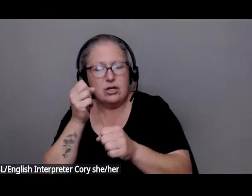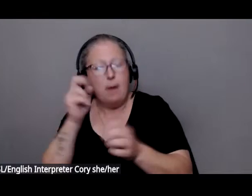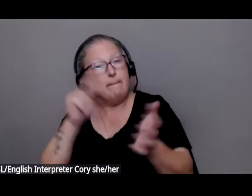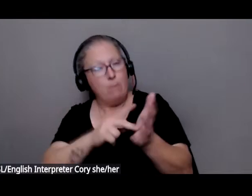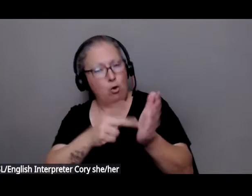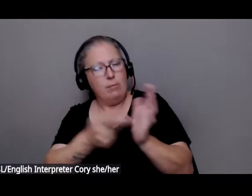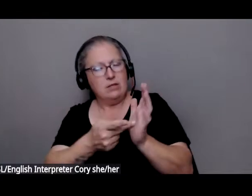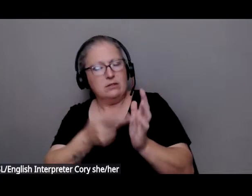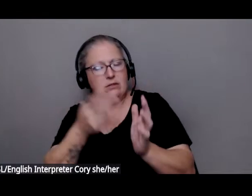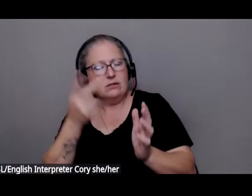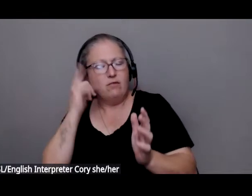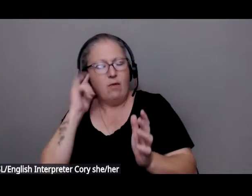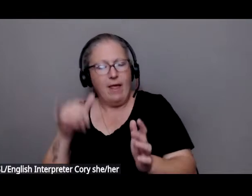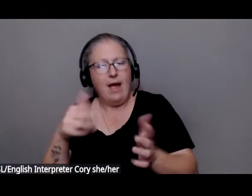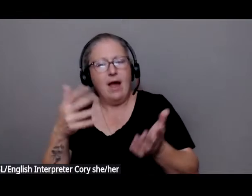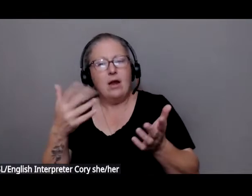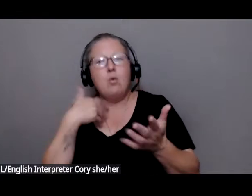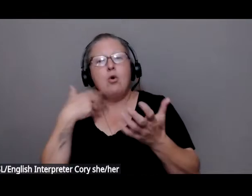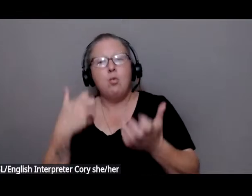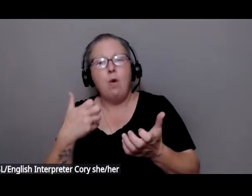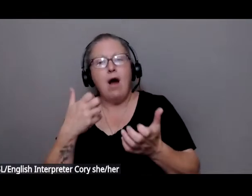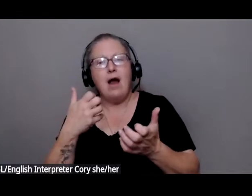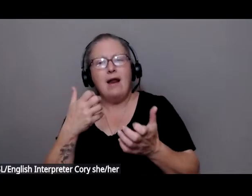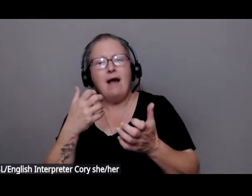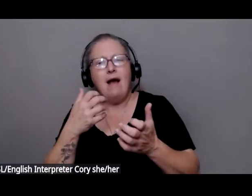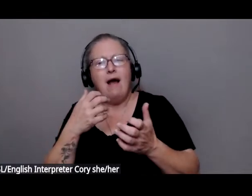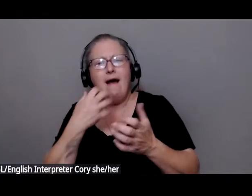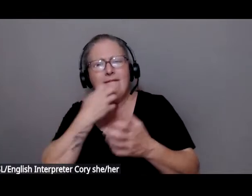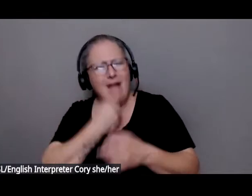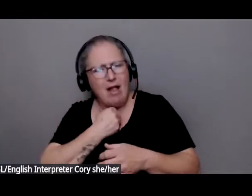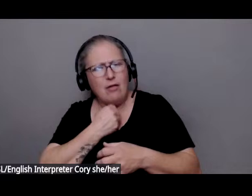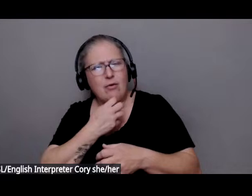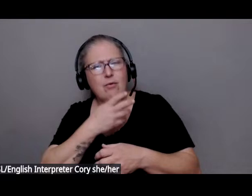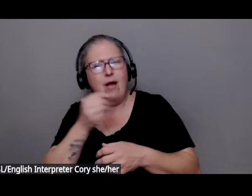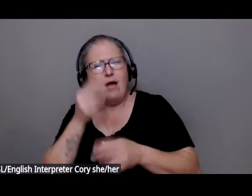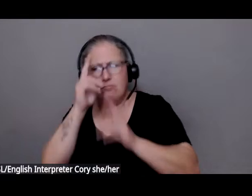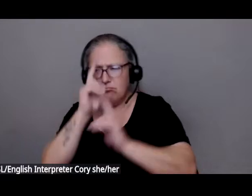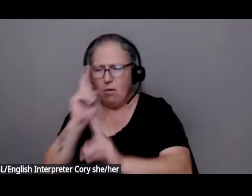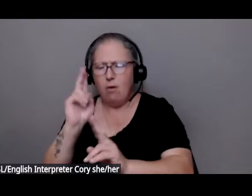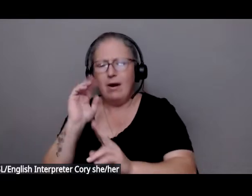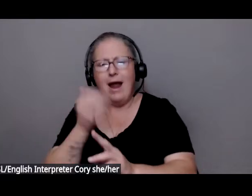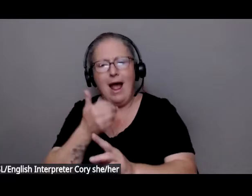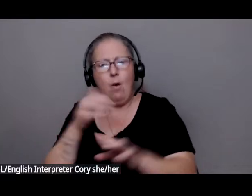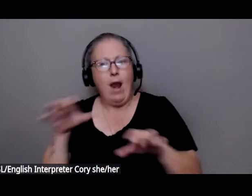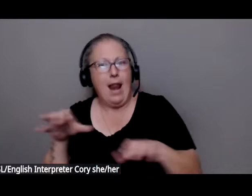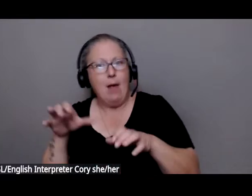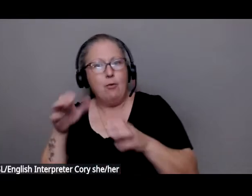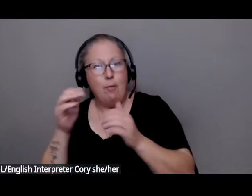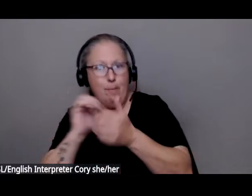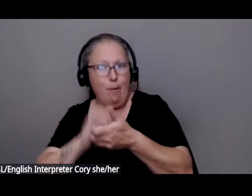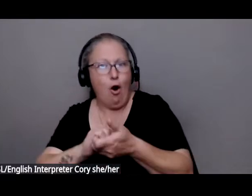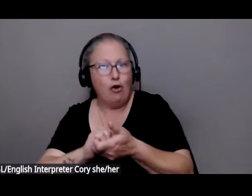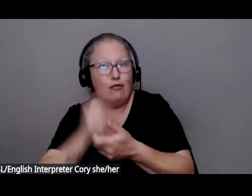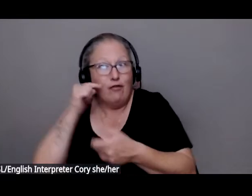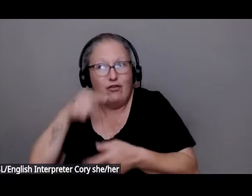always value and also honor our labor partners in this whole experience.